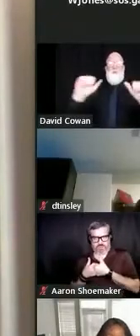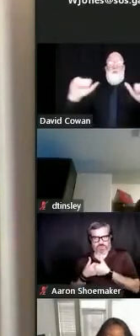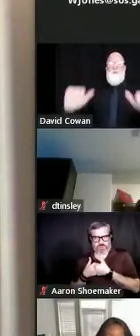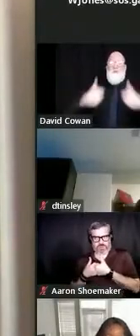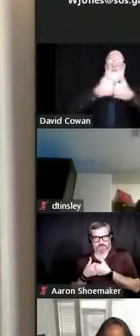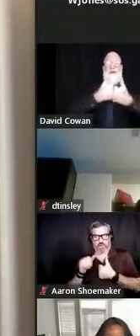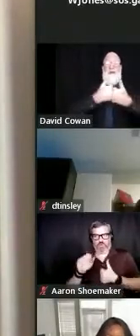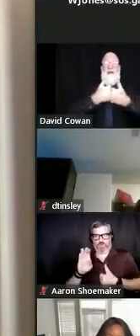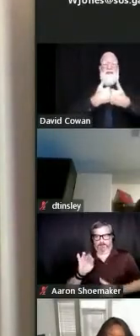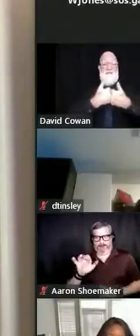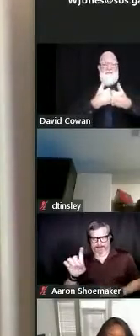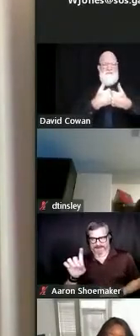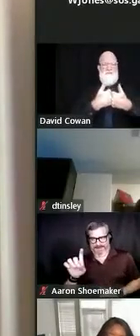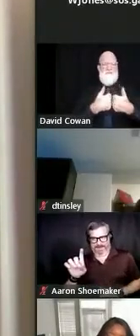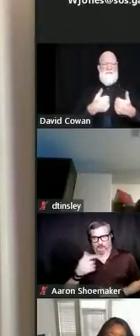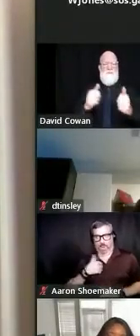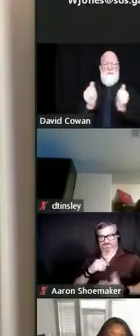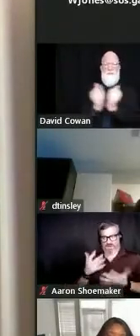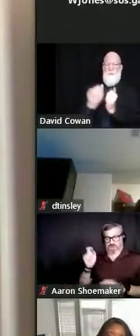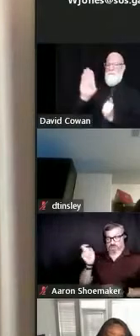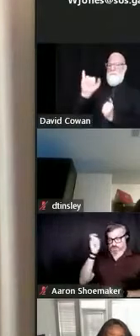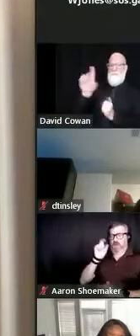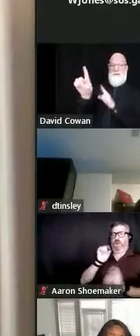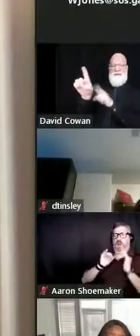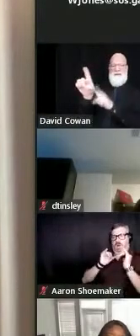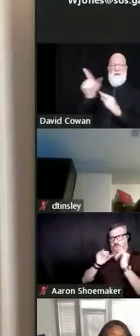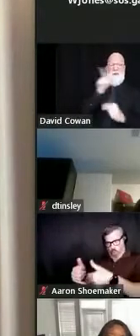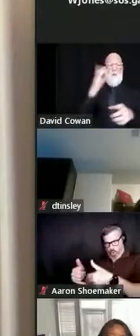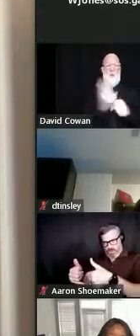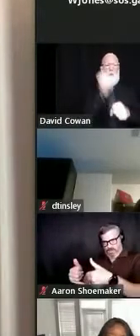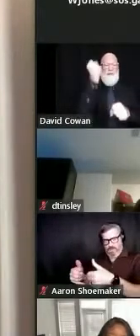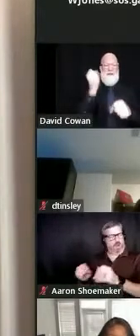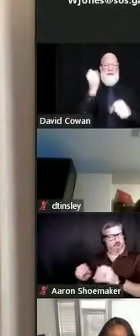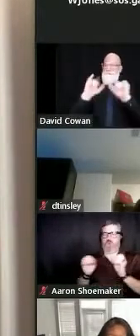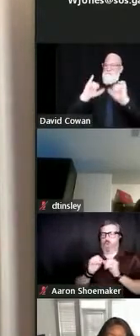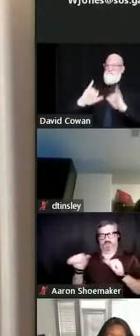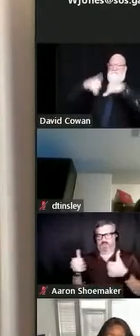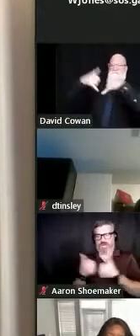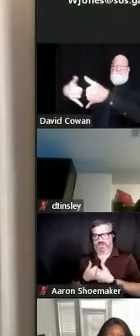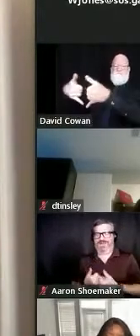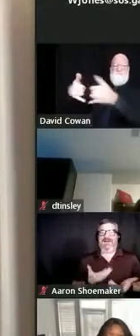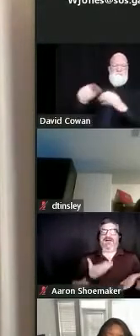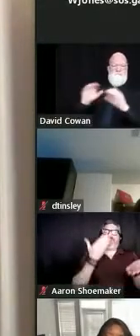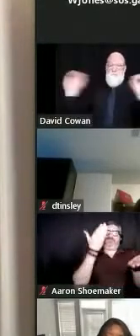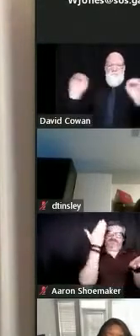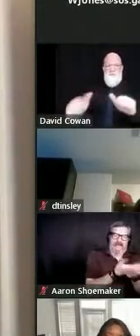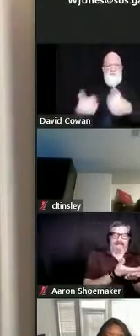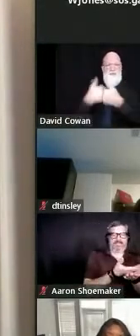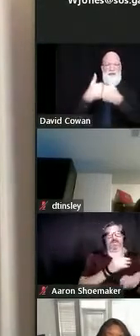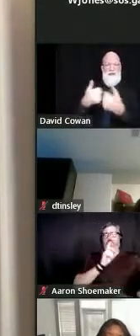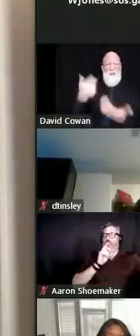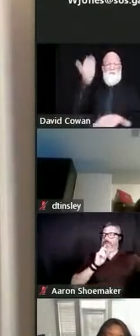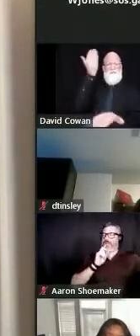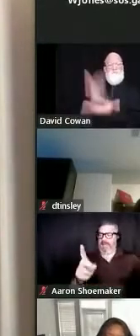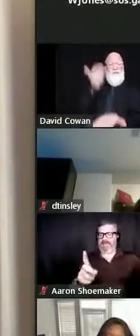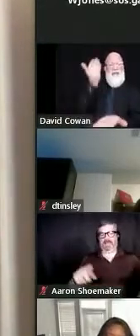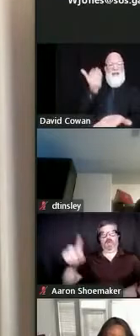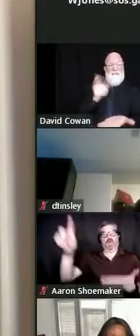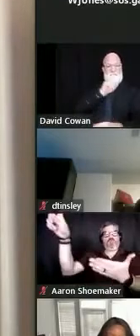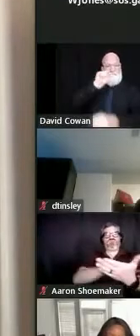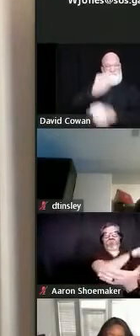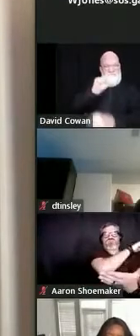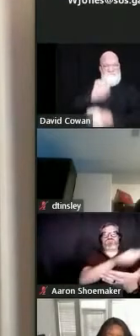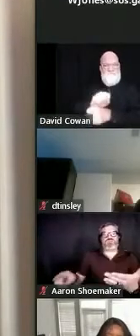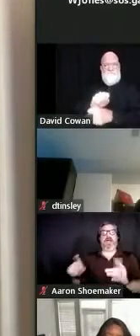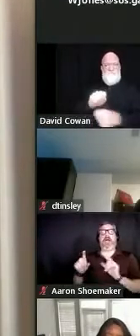parties so again facts and reality fly in the face of these Facebook and Twitter accusations so with